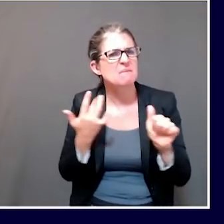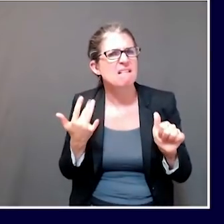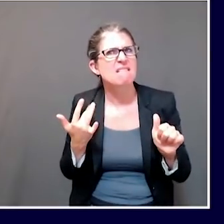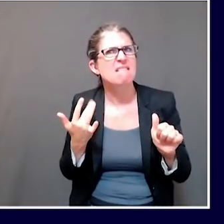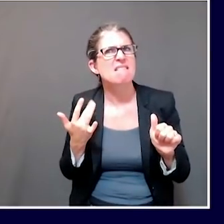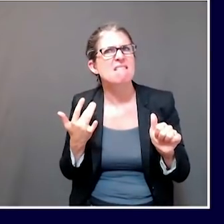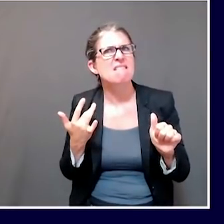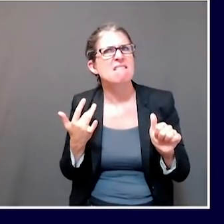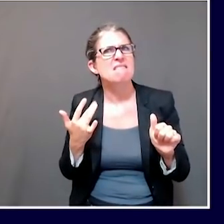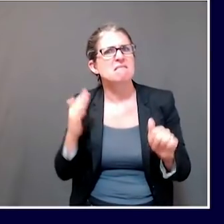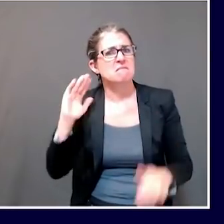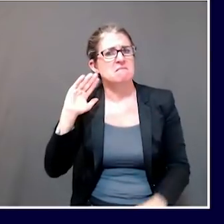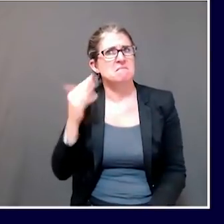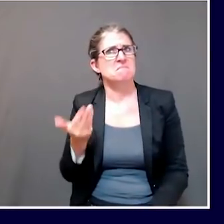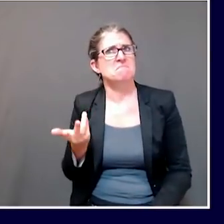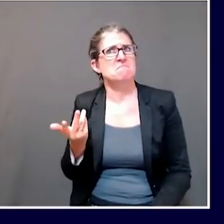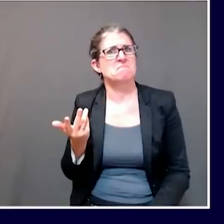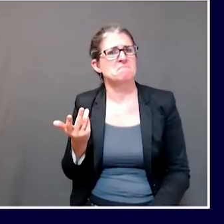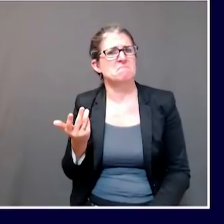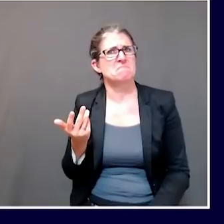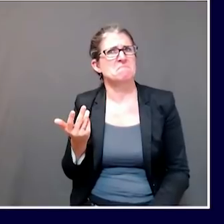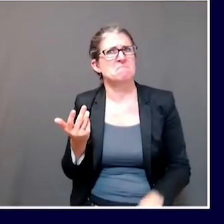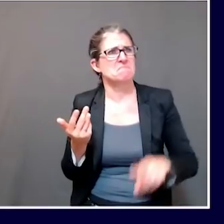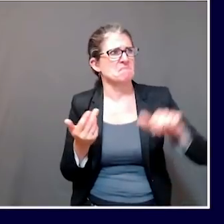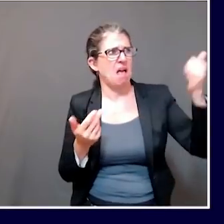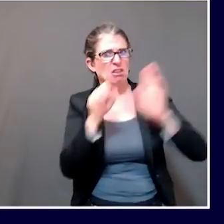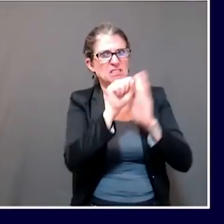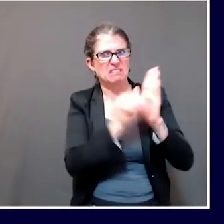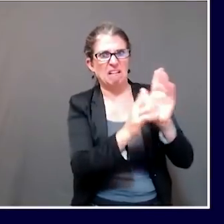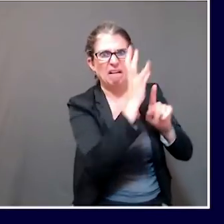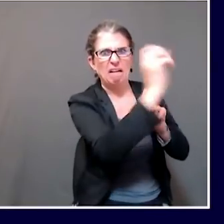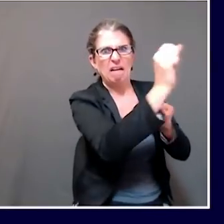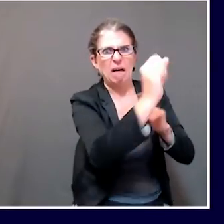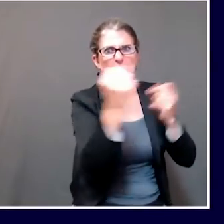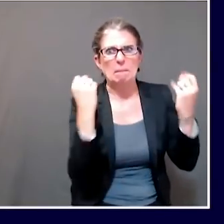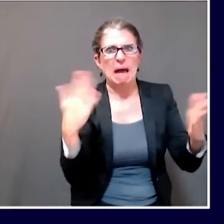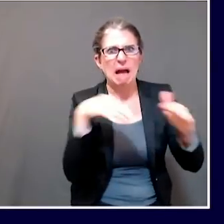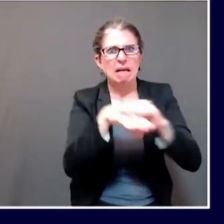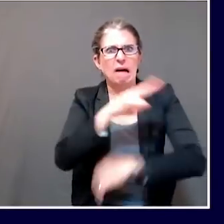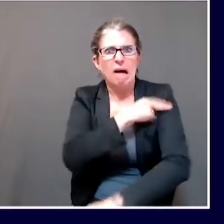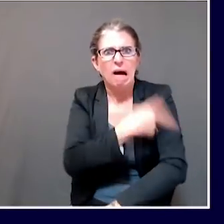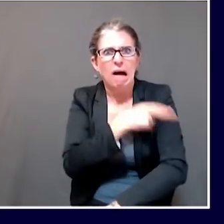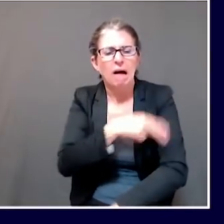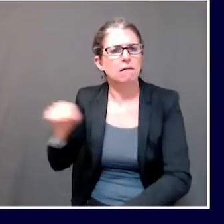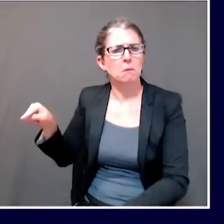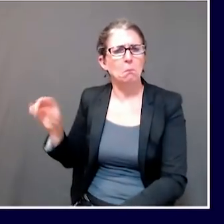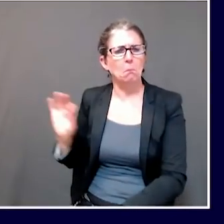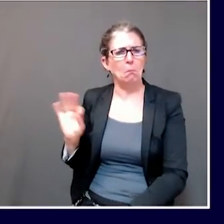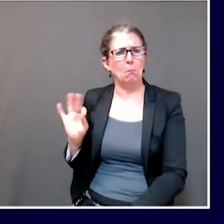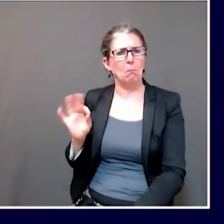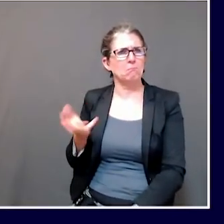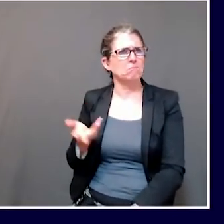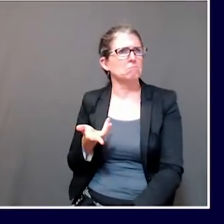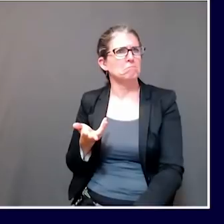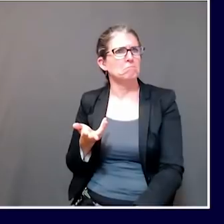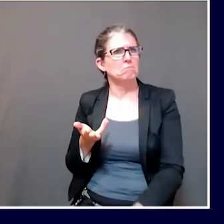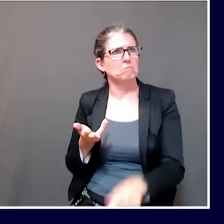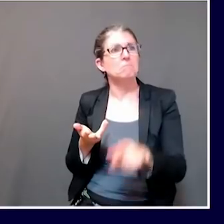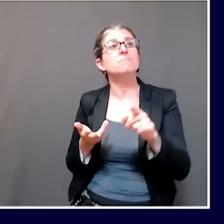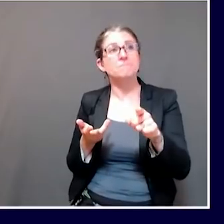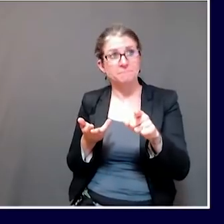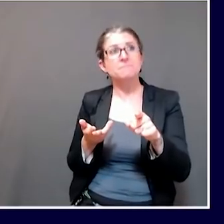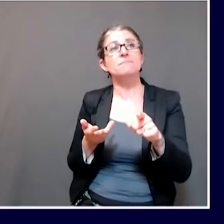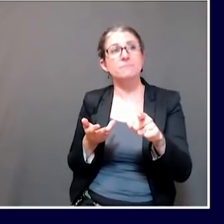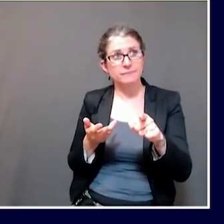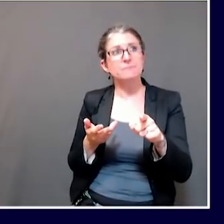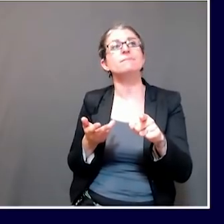spikes. So what are your thoughts about what we're doing right? Hospitalizations, for the most part, are a lagging indicator of